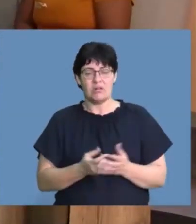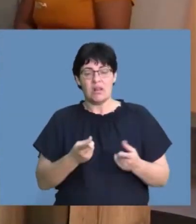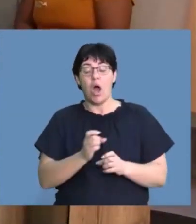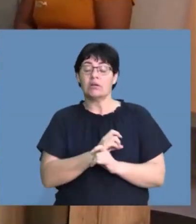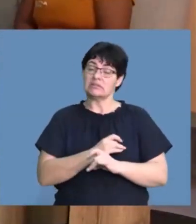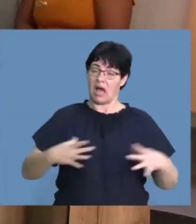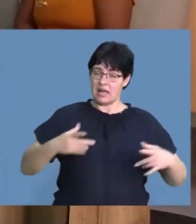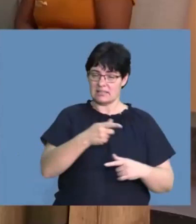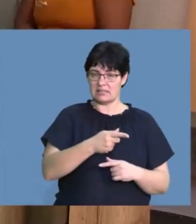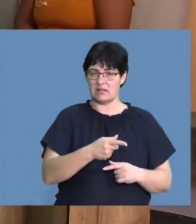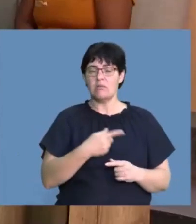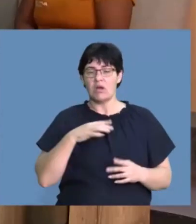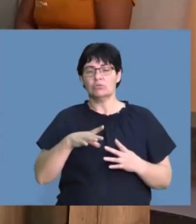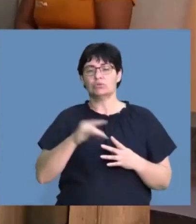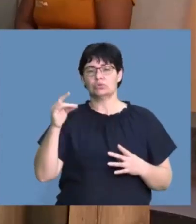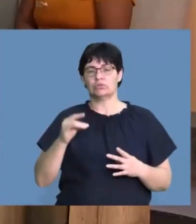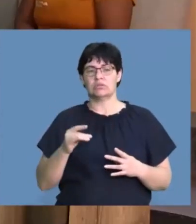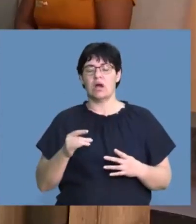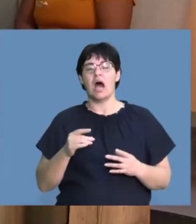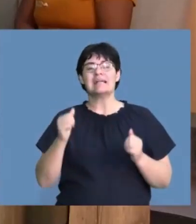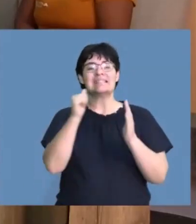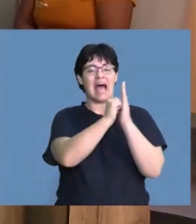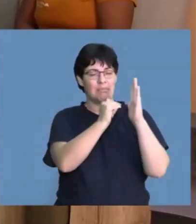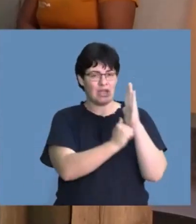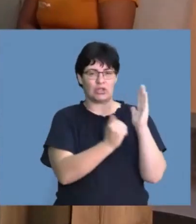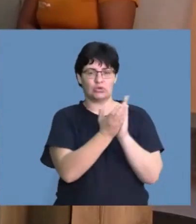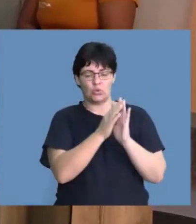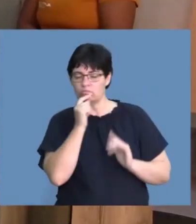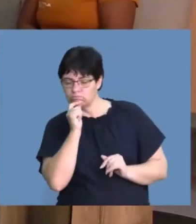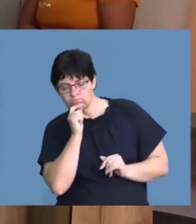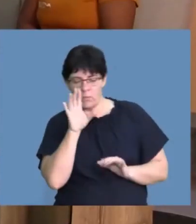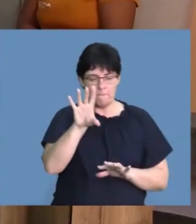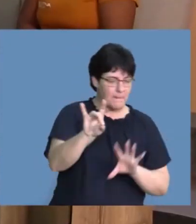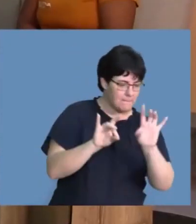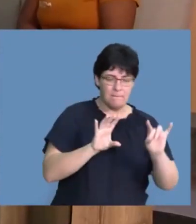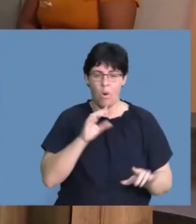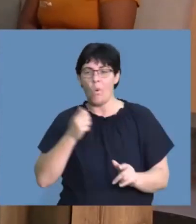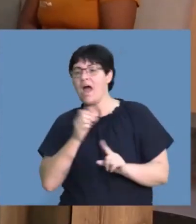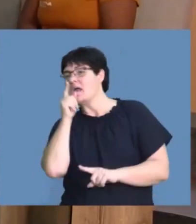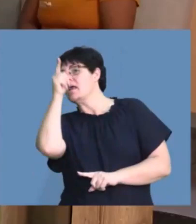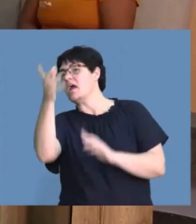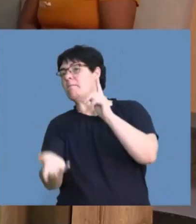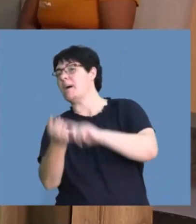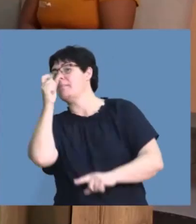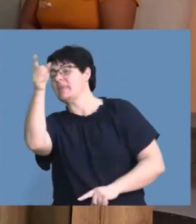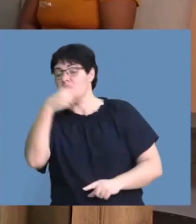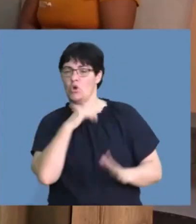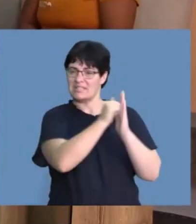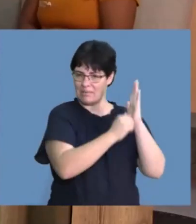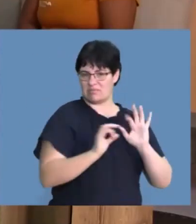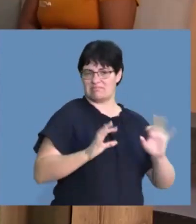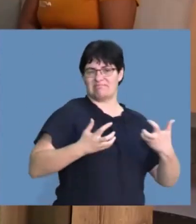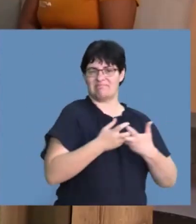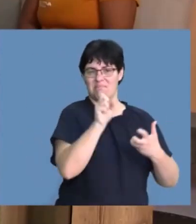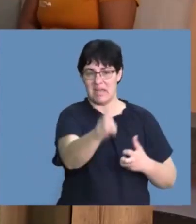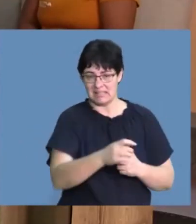her vision board is when you choose the right subject, is when you get connected with what you really, really love.